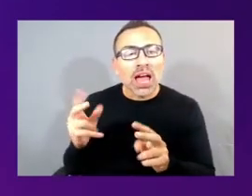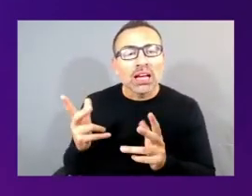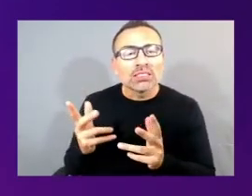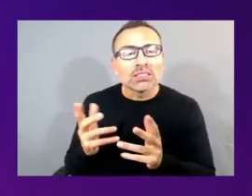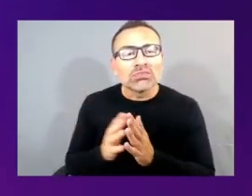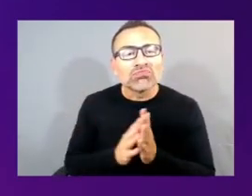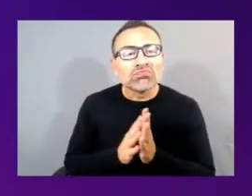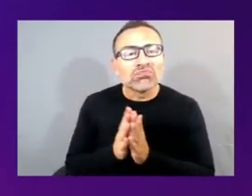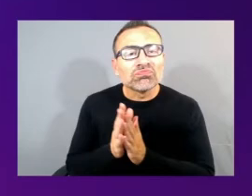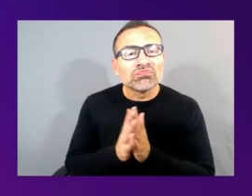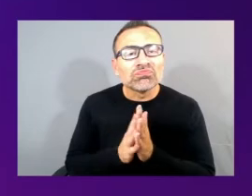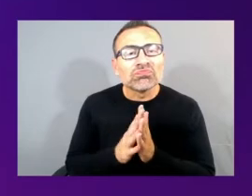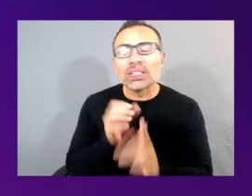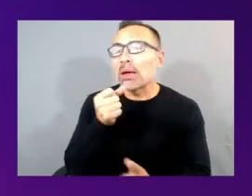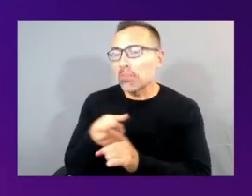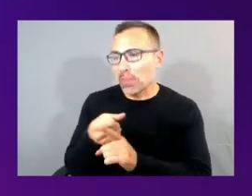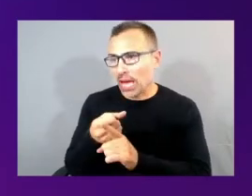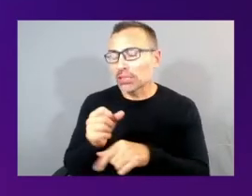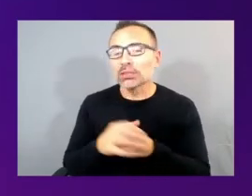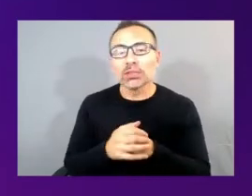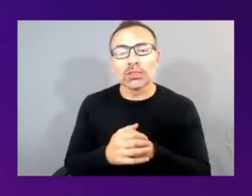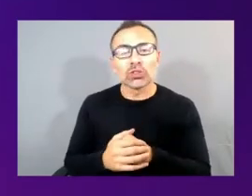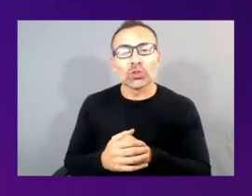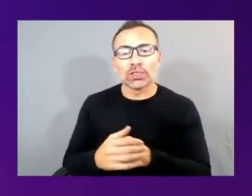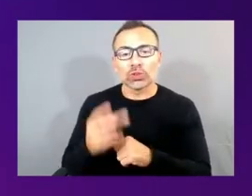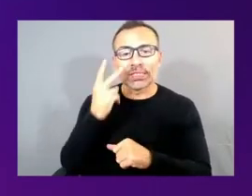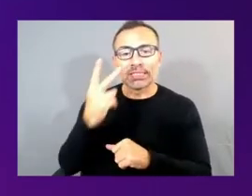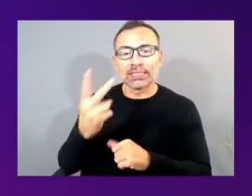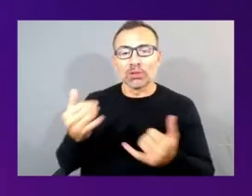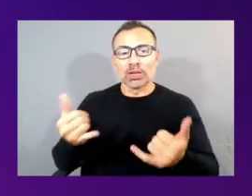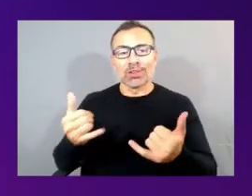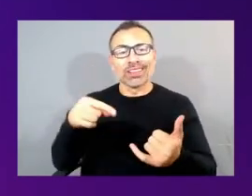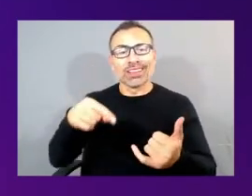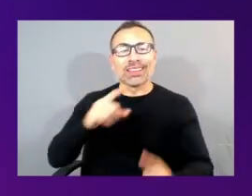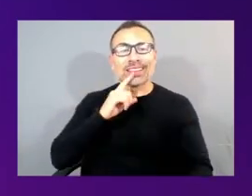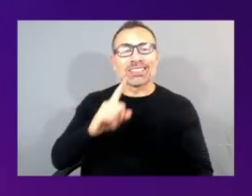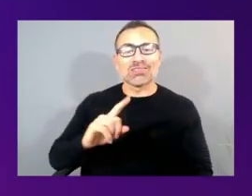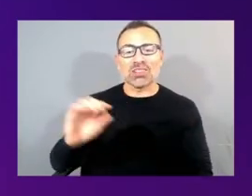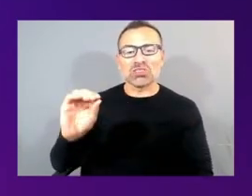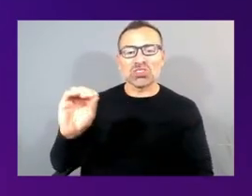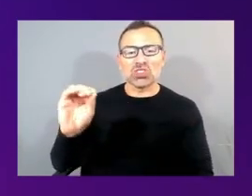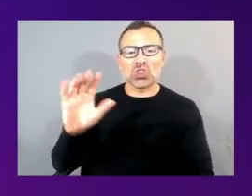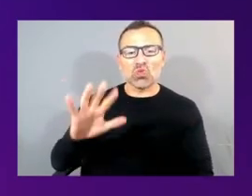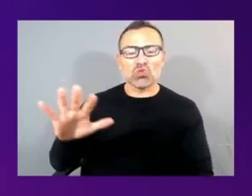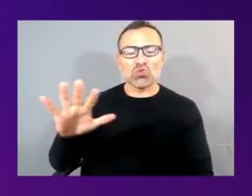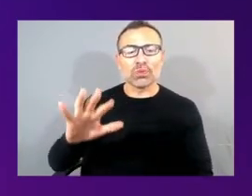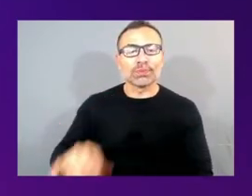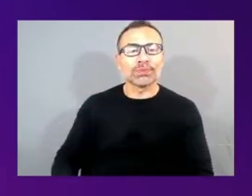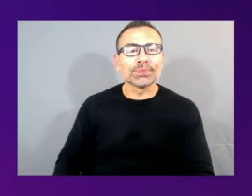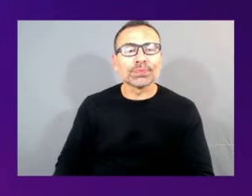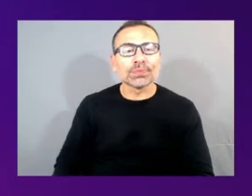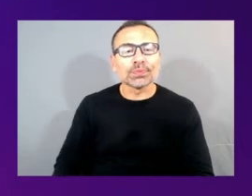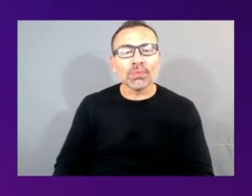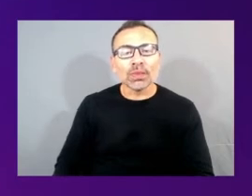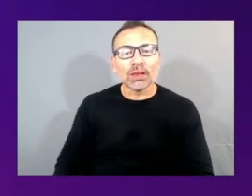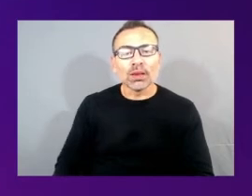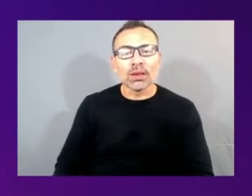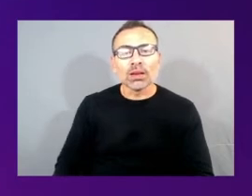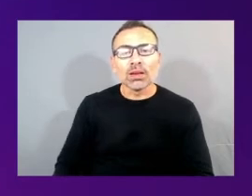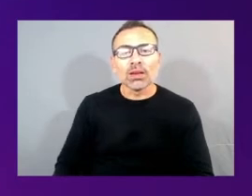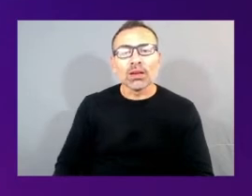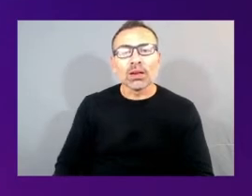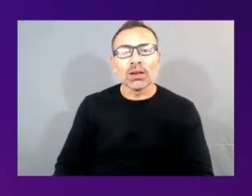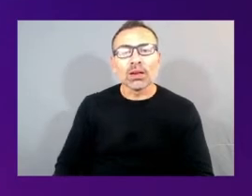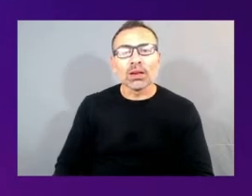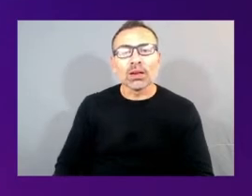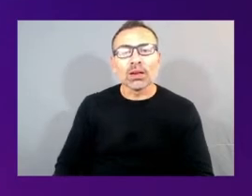the impact. So as you can see, currently this is pretty much around 0. Now, if I go ahead and hit it on my table